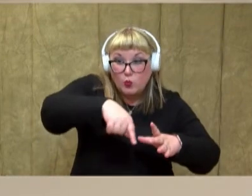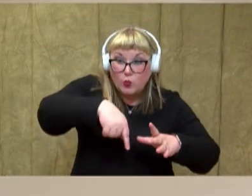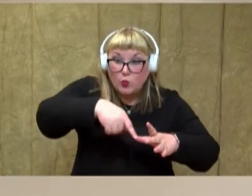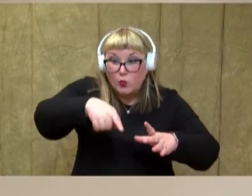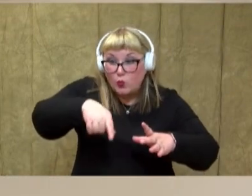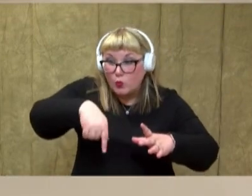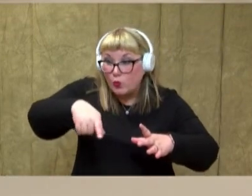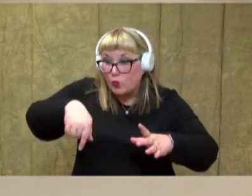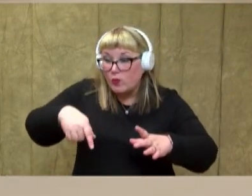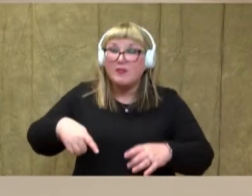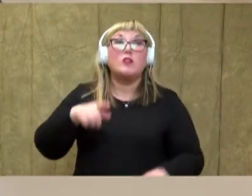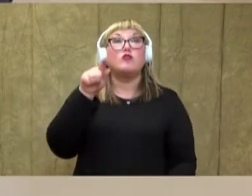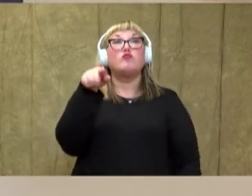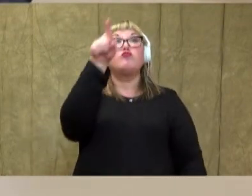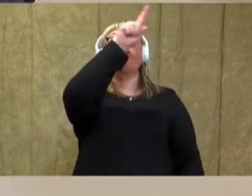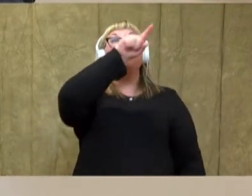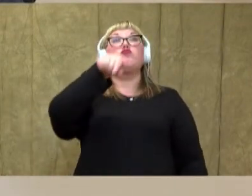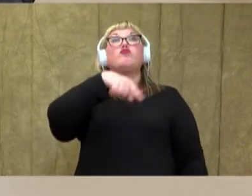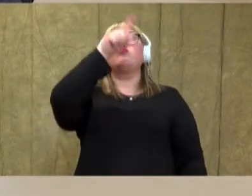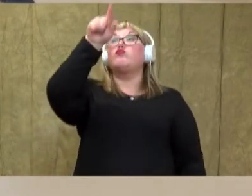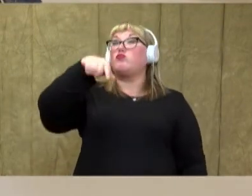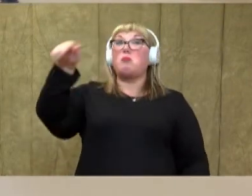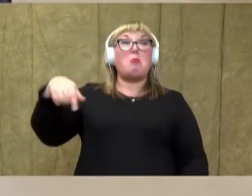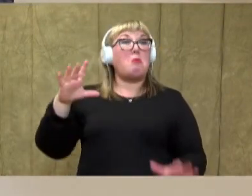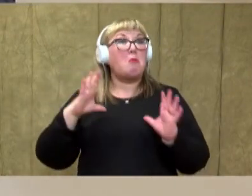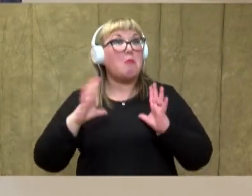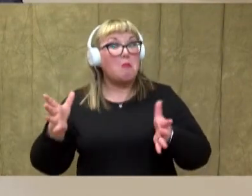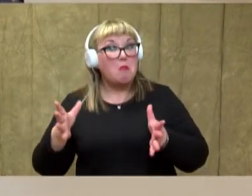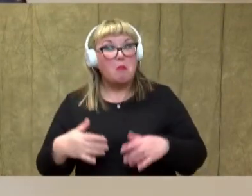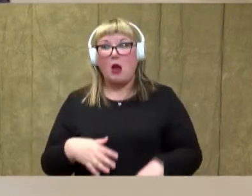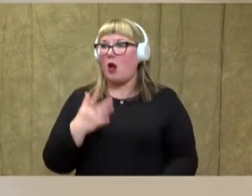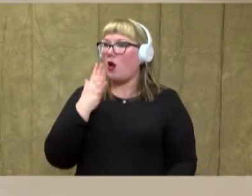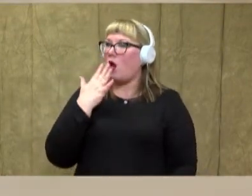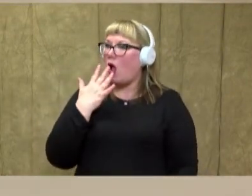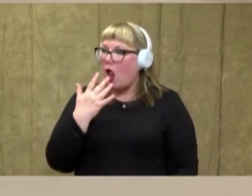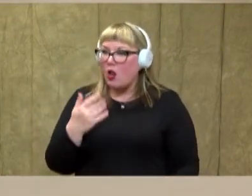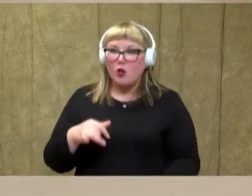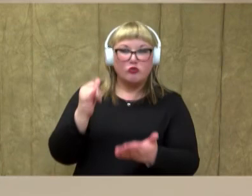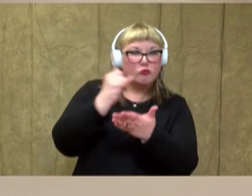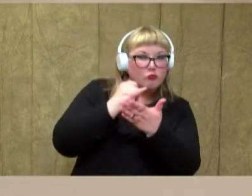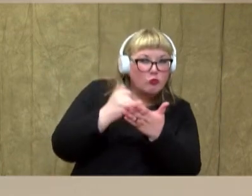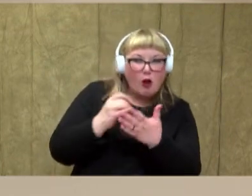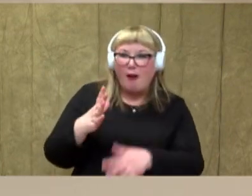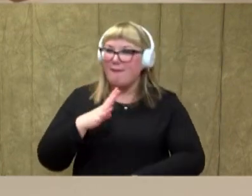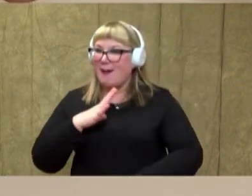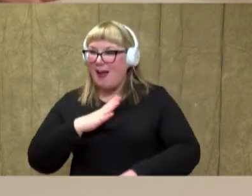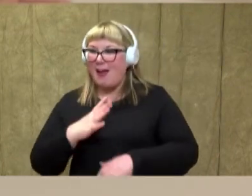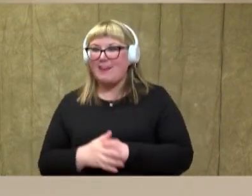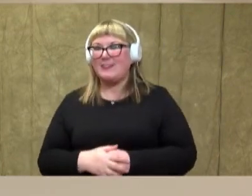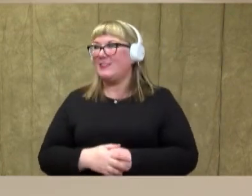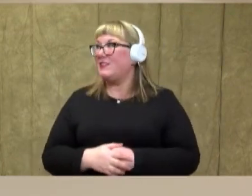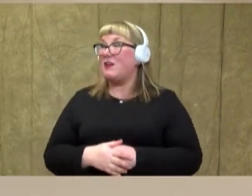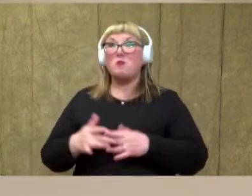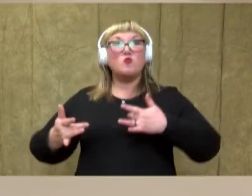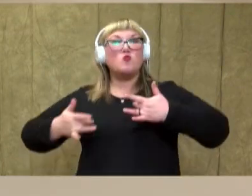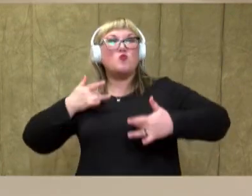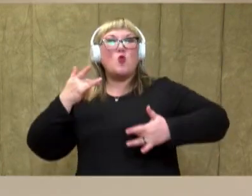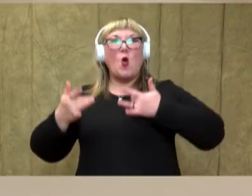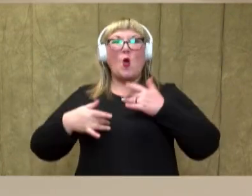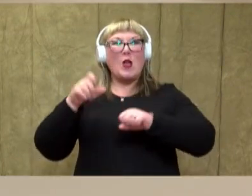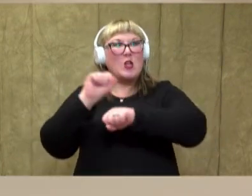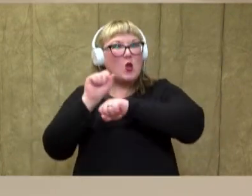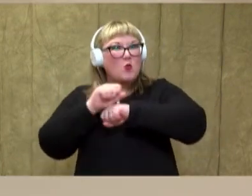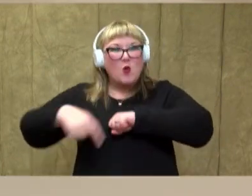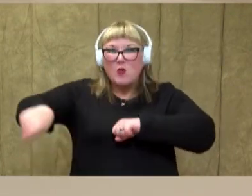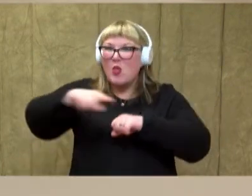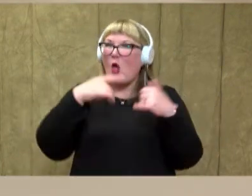Also, air writing just in general to spell those words, or coloring them, or drawing them. Friends, I'm so excited I had the chance to work with